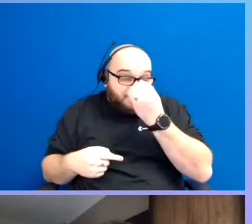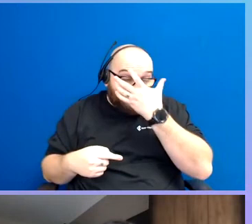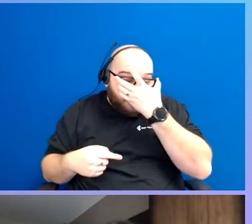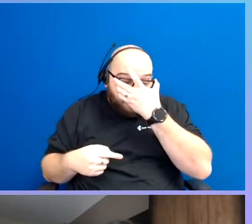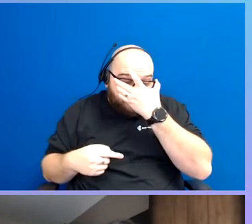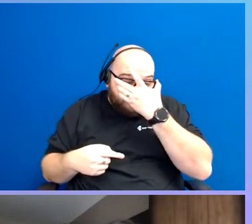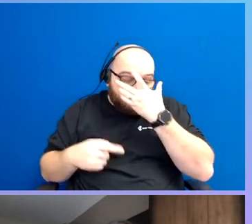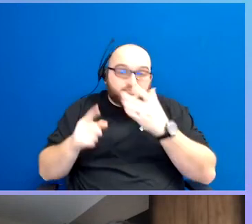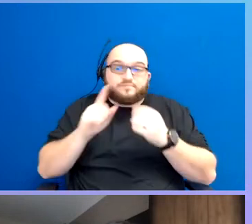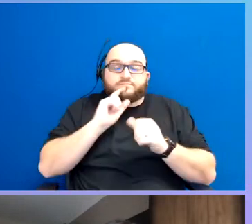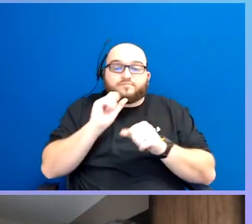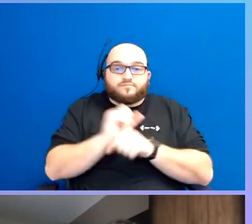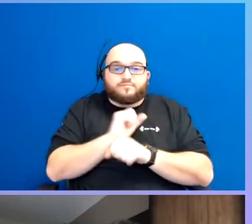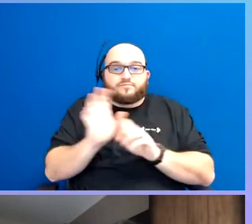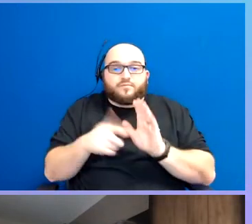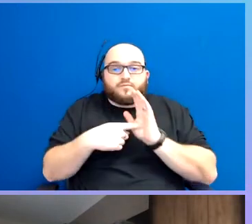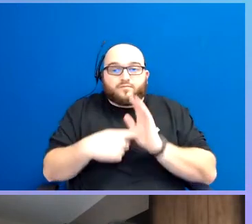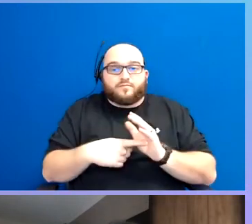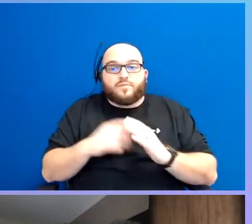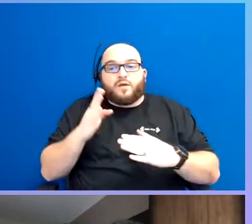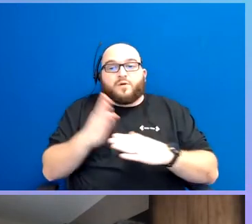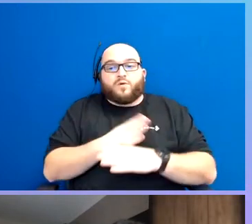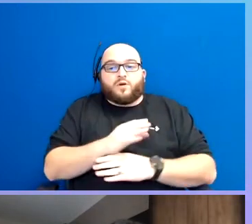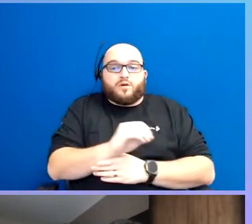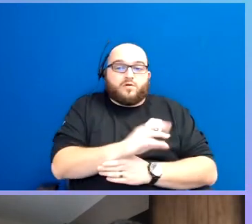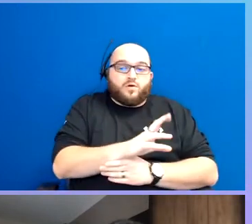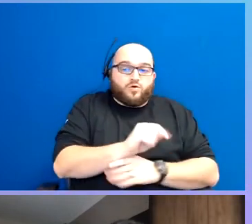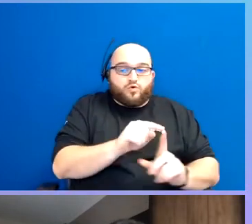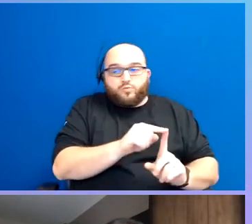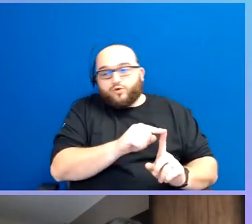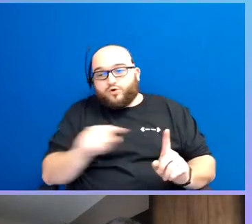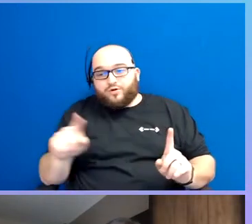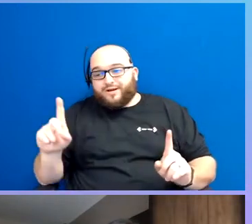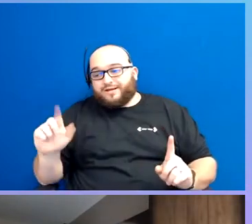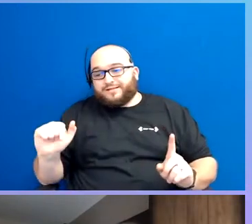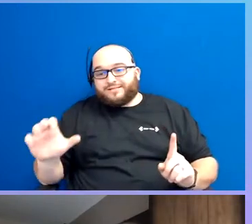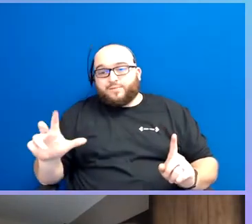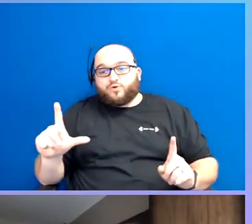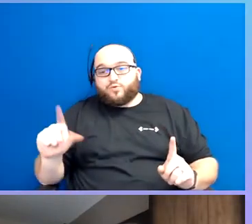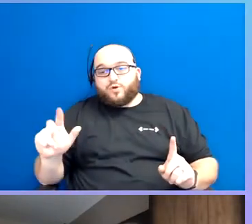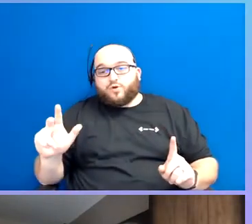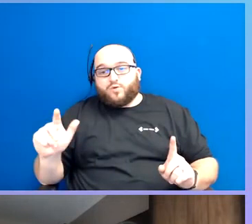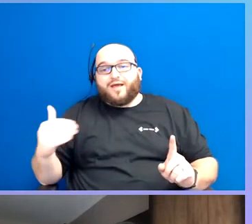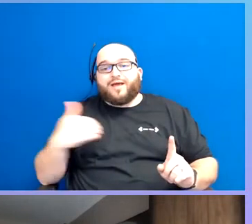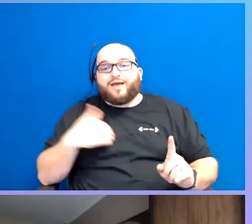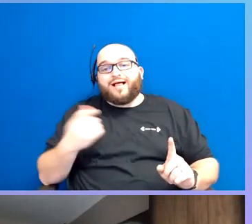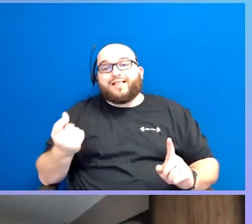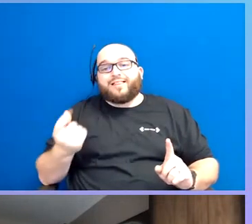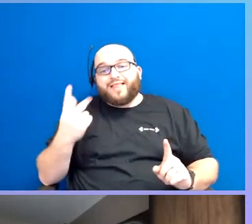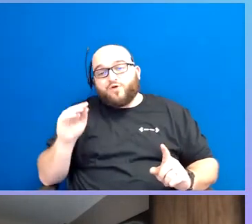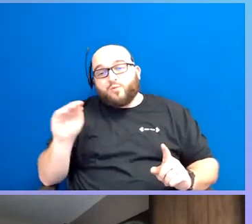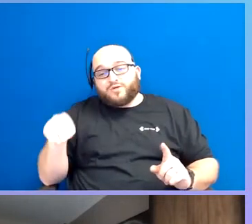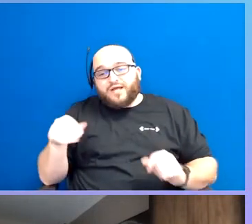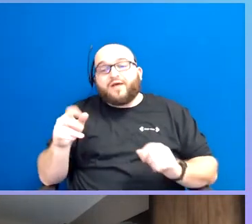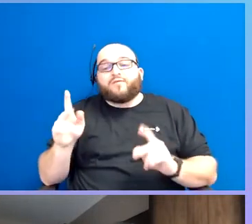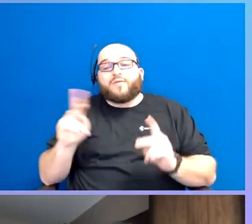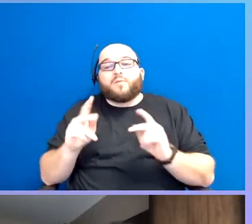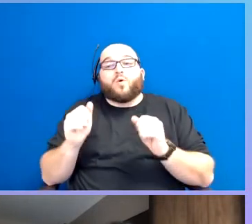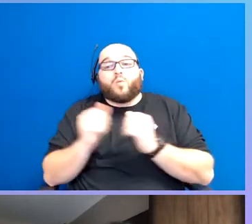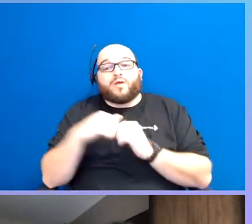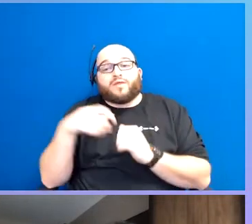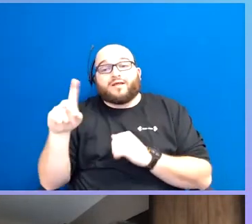indicates hypothetically that between October and December 2023, we had 11% of guests with a disability